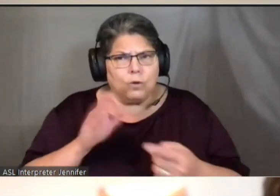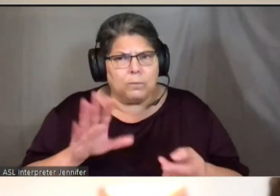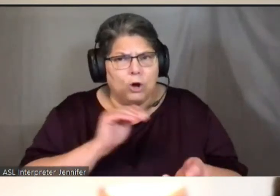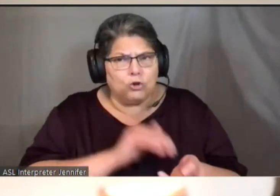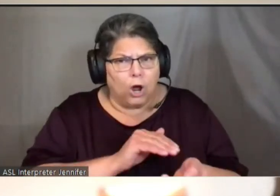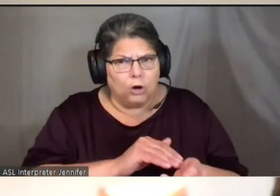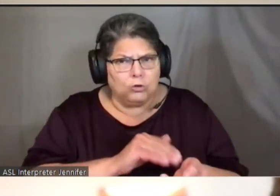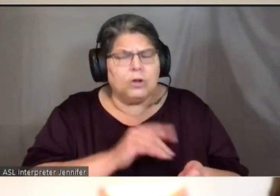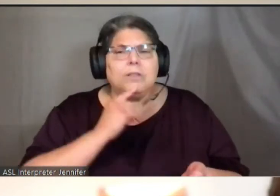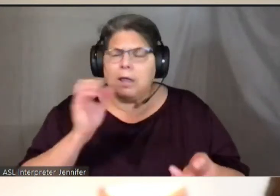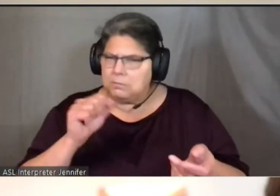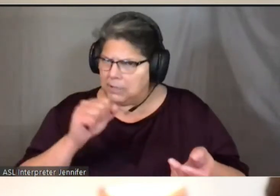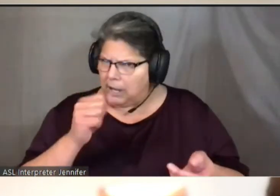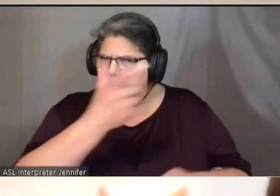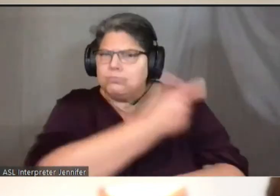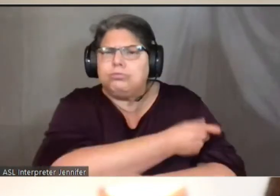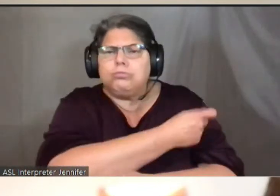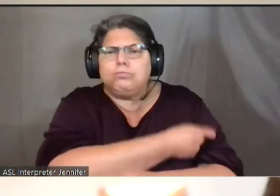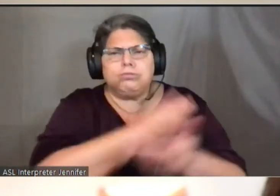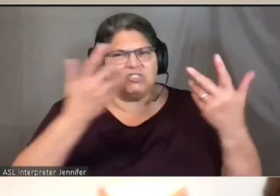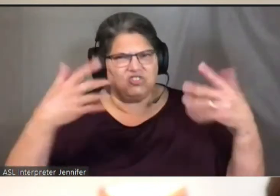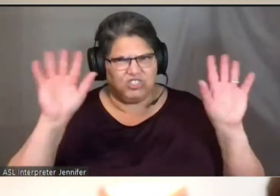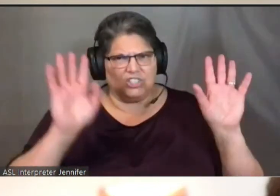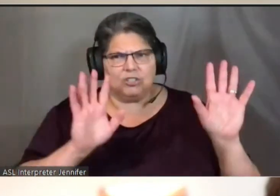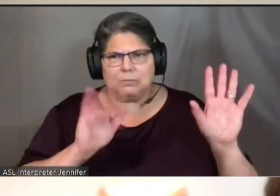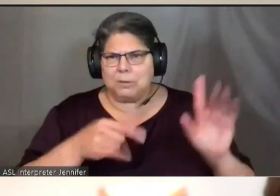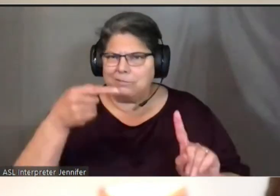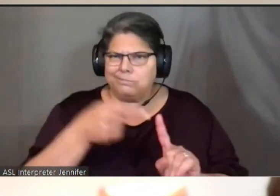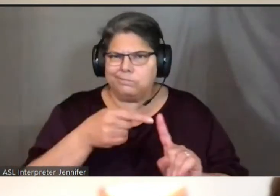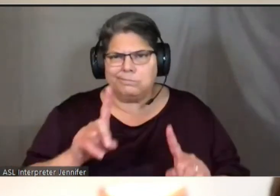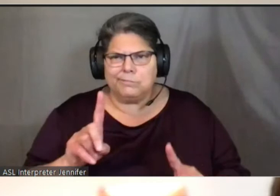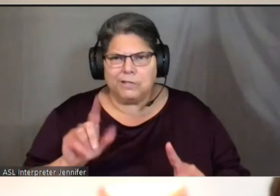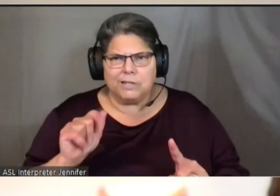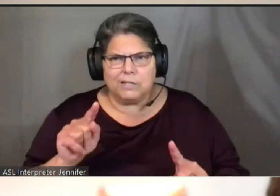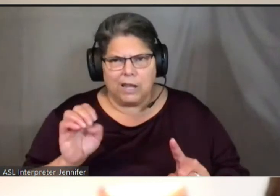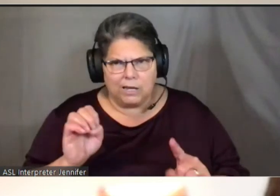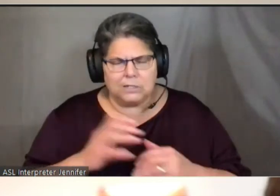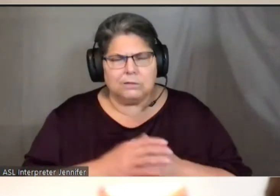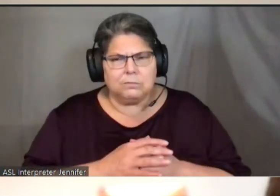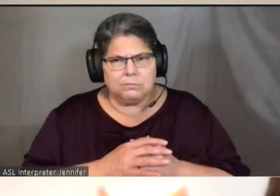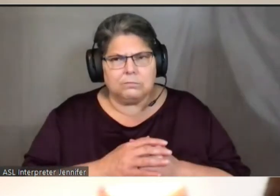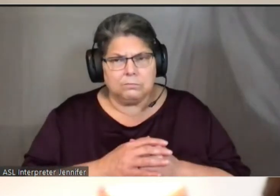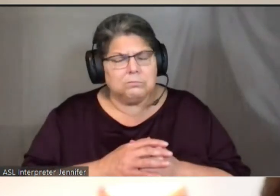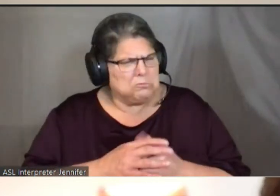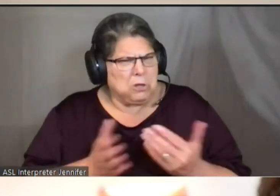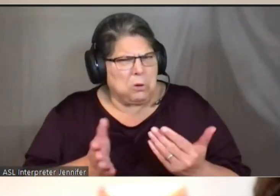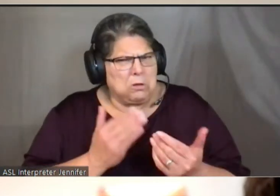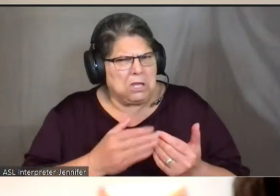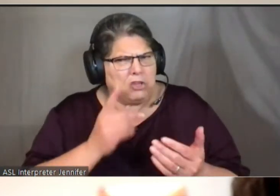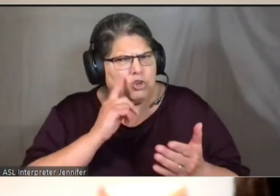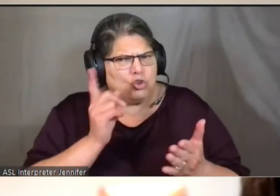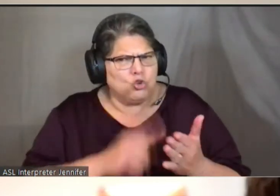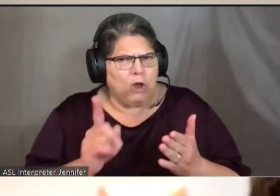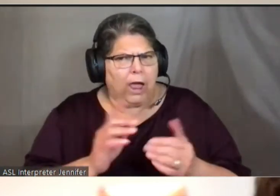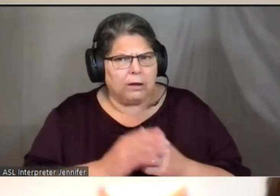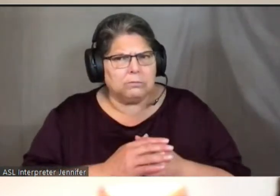they were completely vaccinated by a certain date. So that's a very checkable piece of